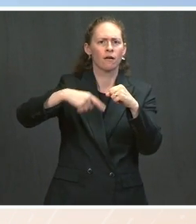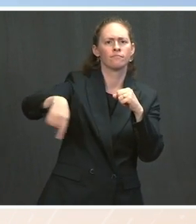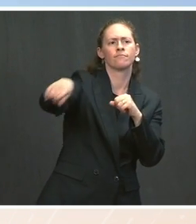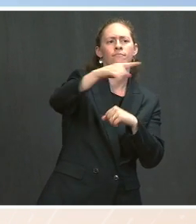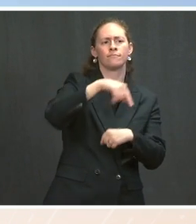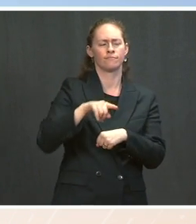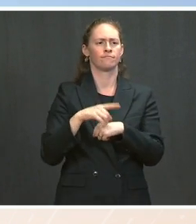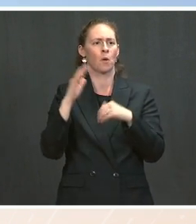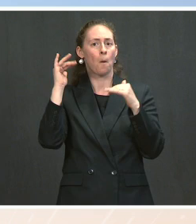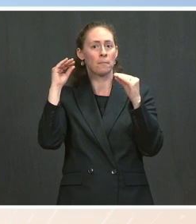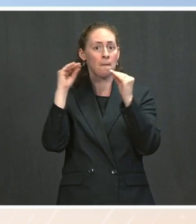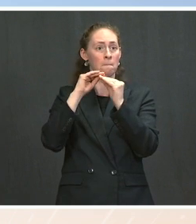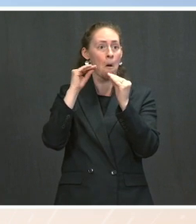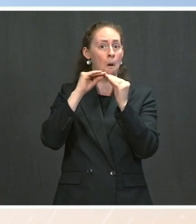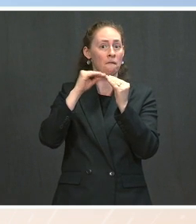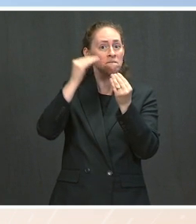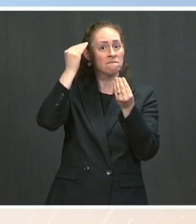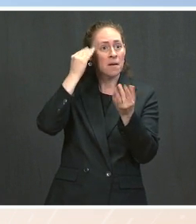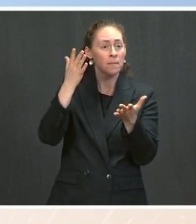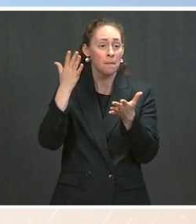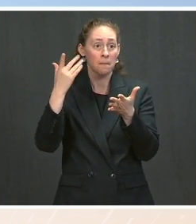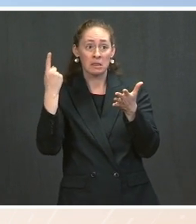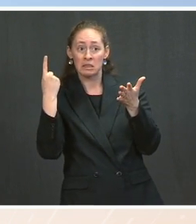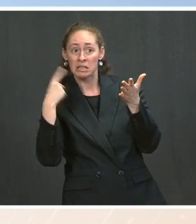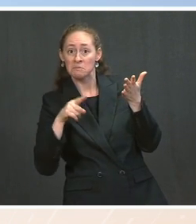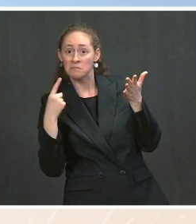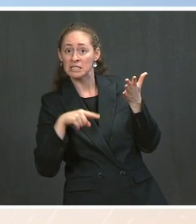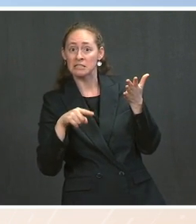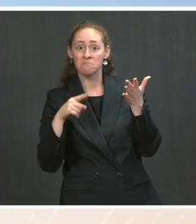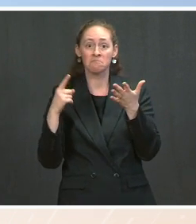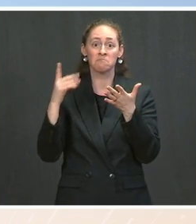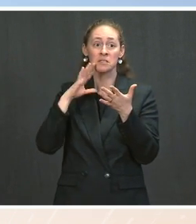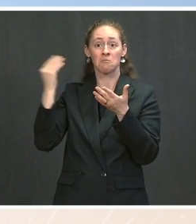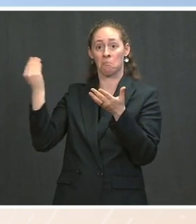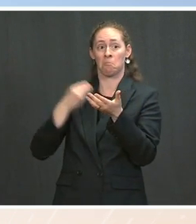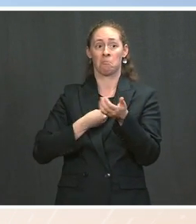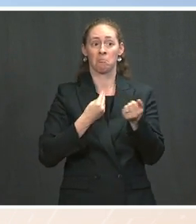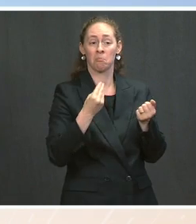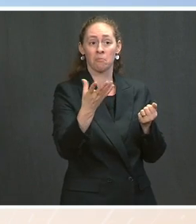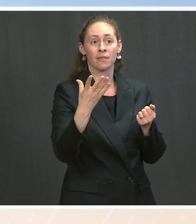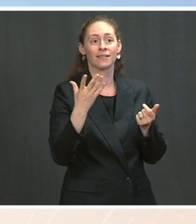this conversation next week, I'd have more of an update, but it could be that soon. But it's very nice to